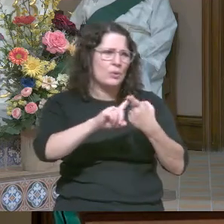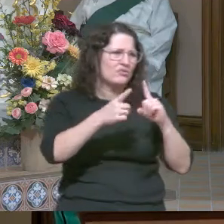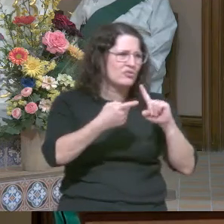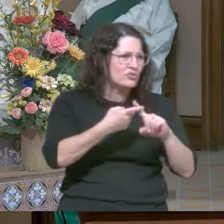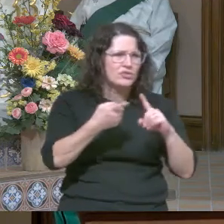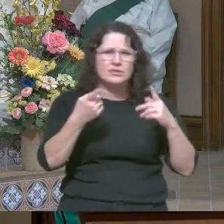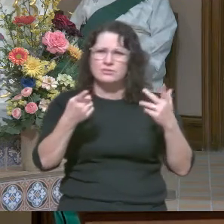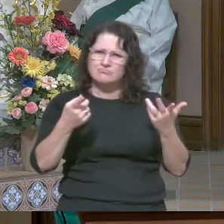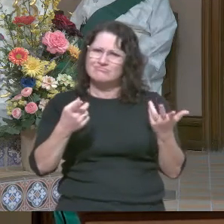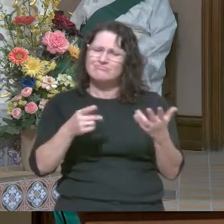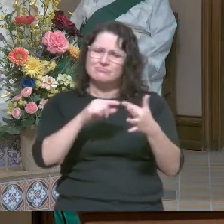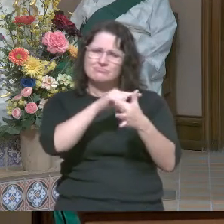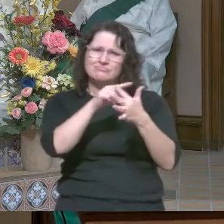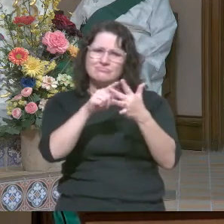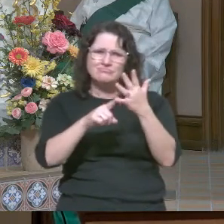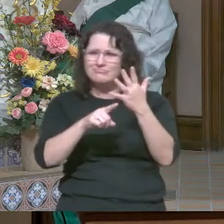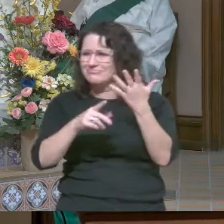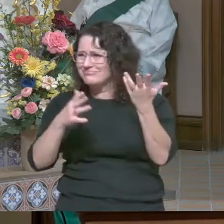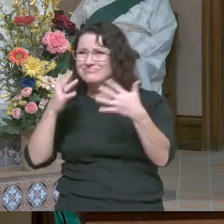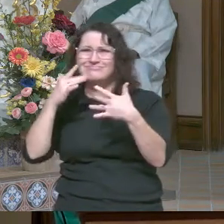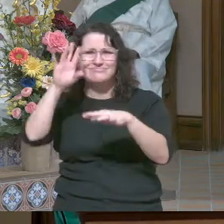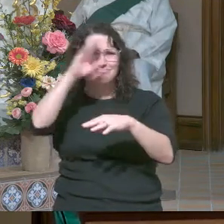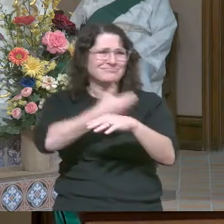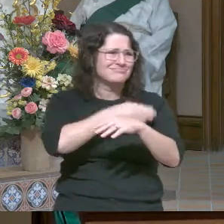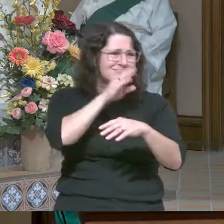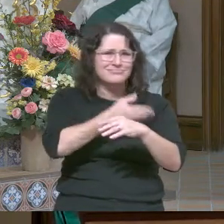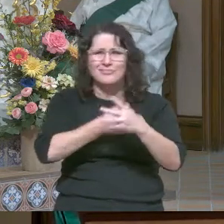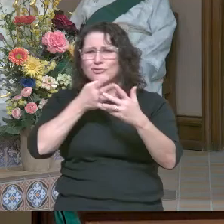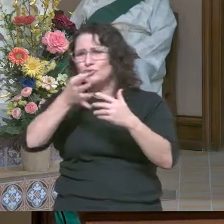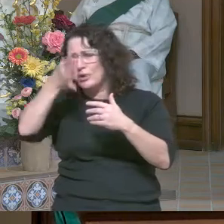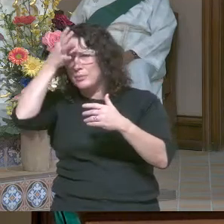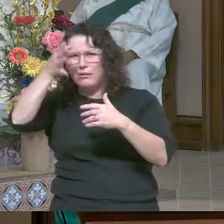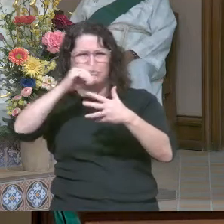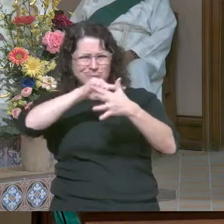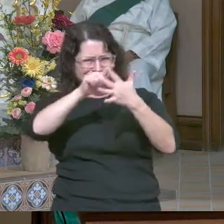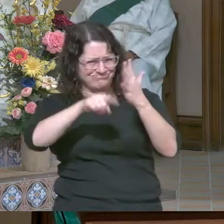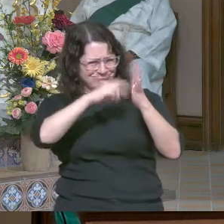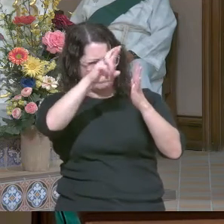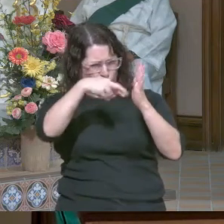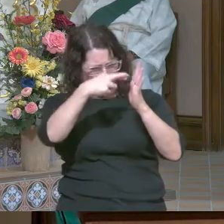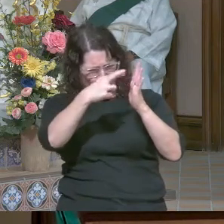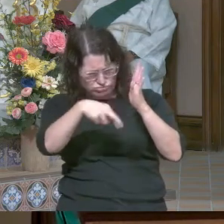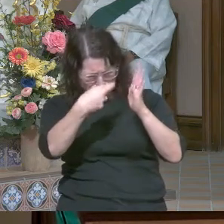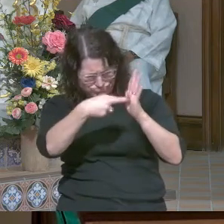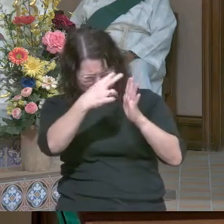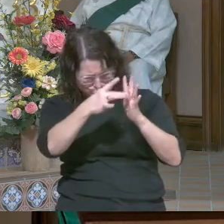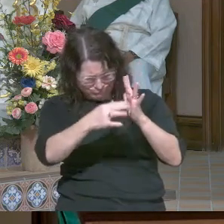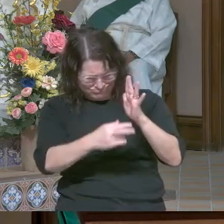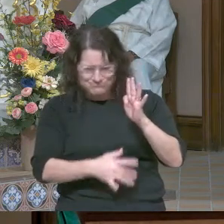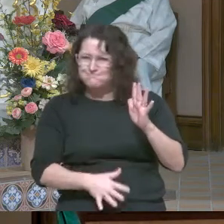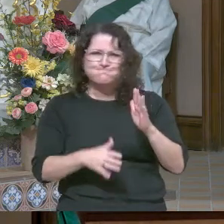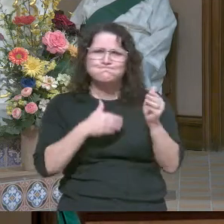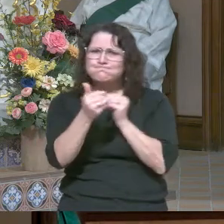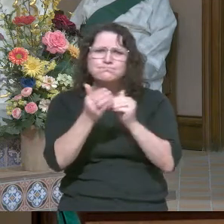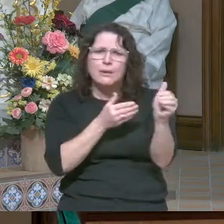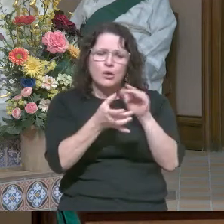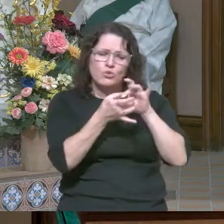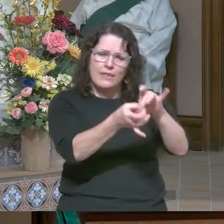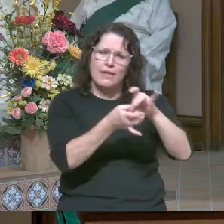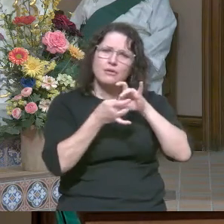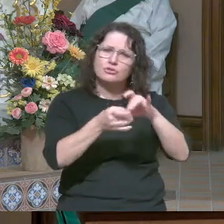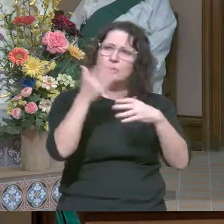friend, son, daughter, grandparent, all the ways that we're called to live and to